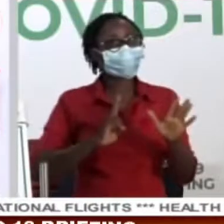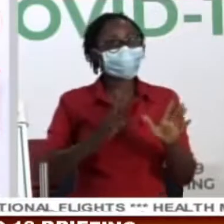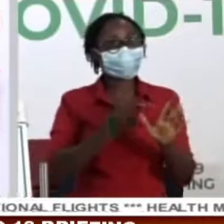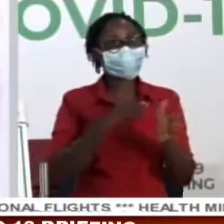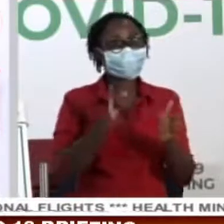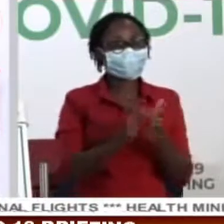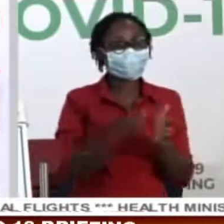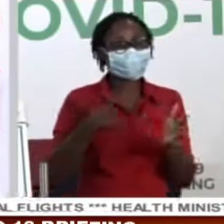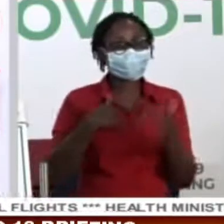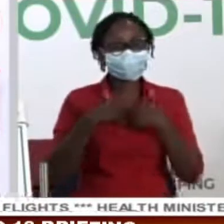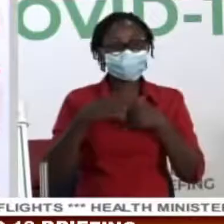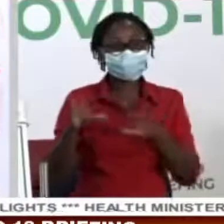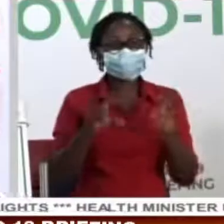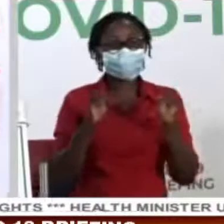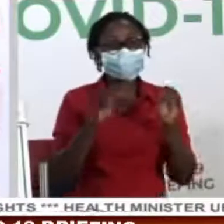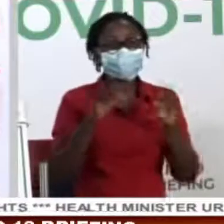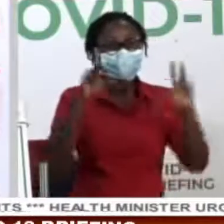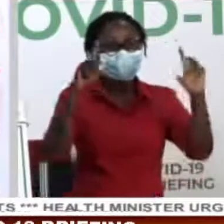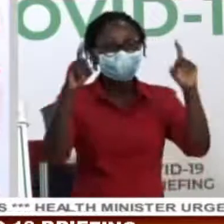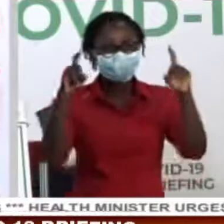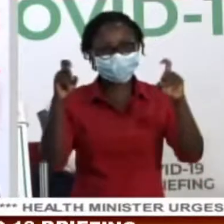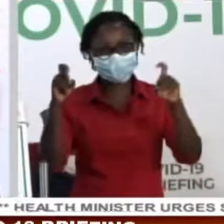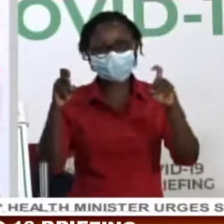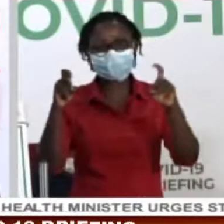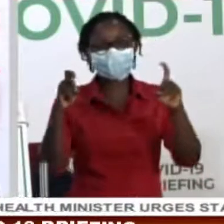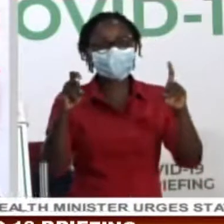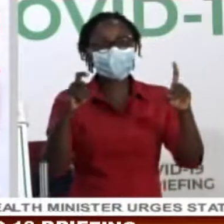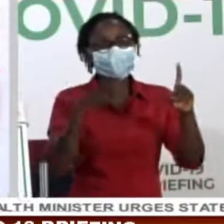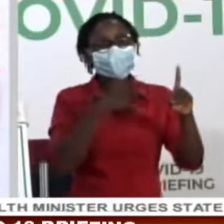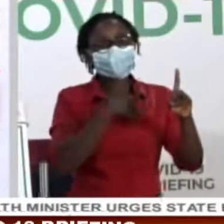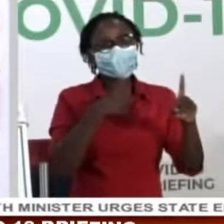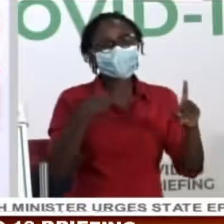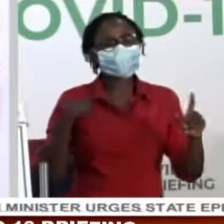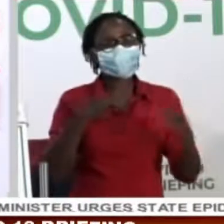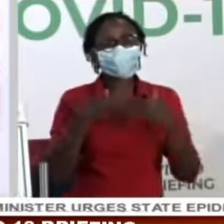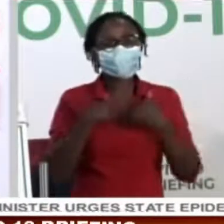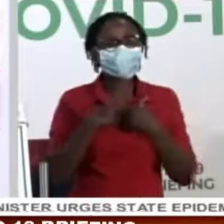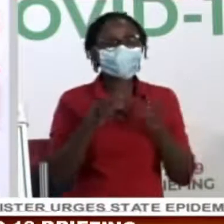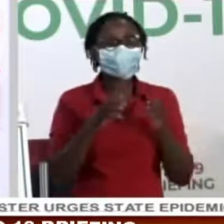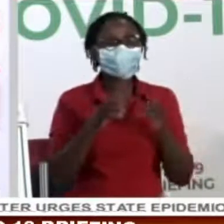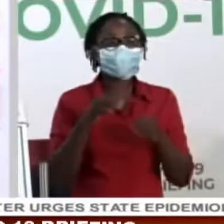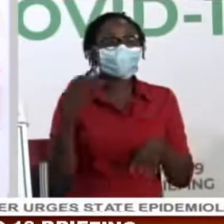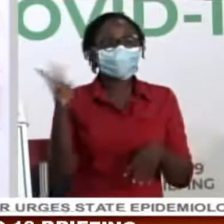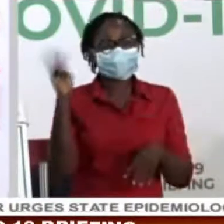we're doing, which still remains, even though we're doing 3,500 on average every